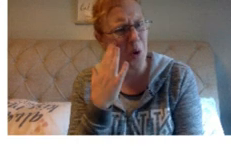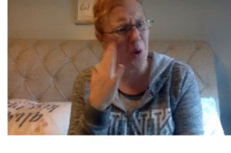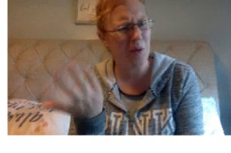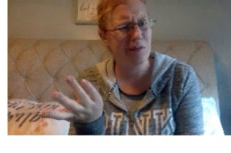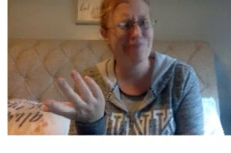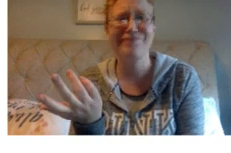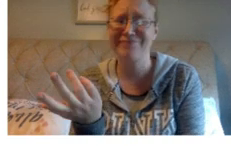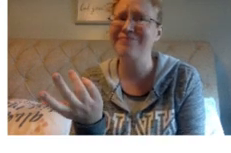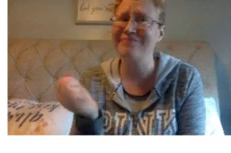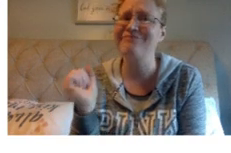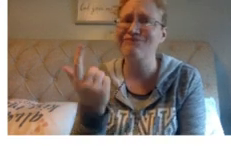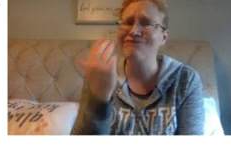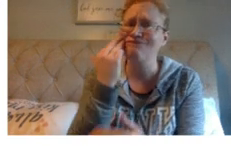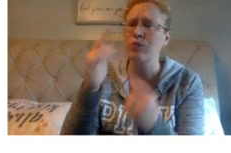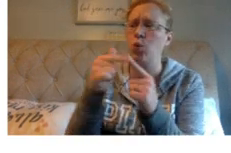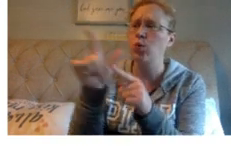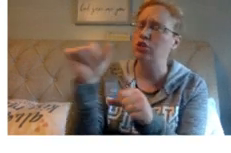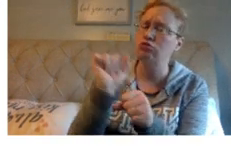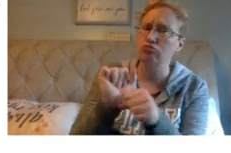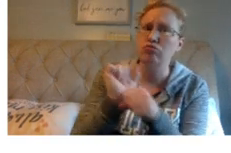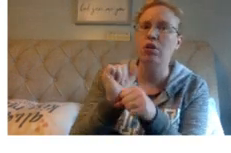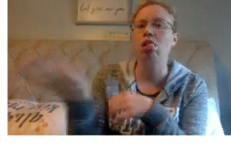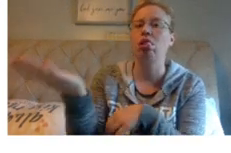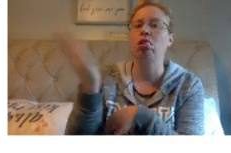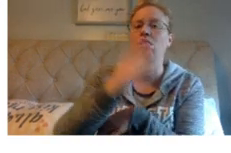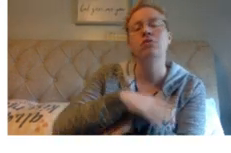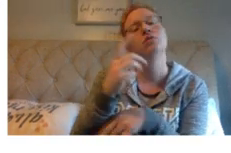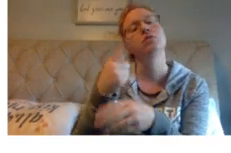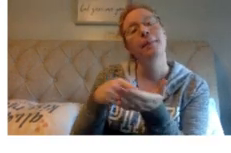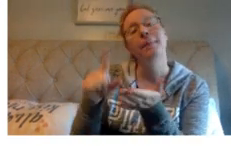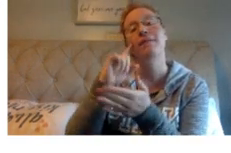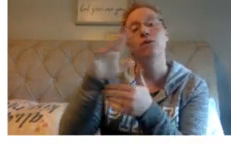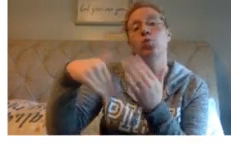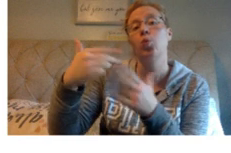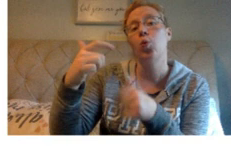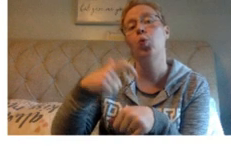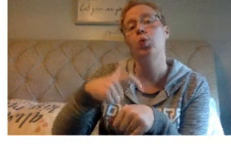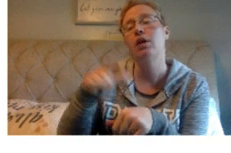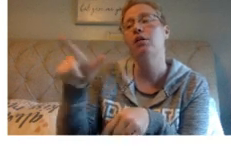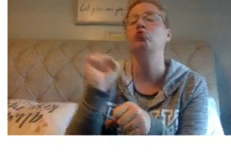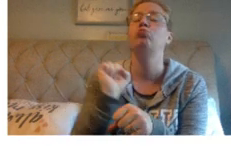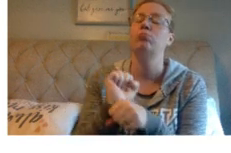Yeah, so everyone knows when she was working the whole time, so she can pay for the whole time she was working.